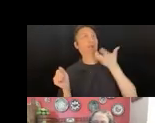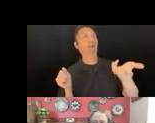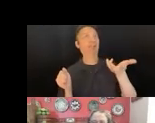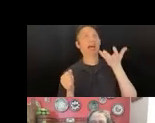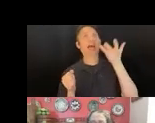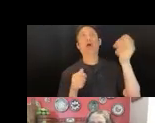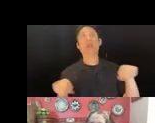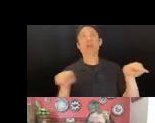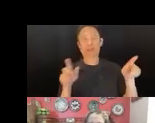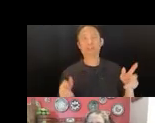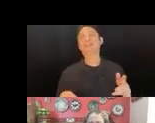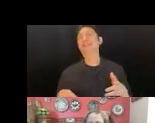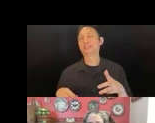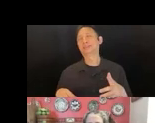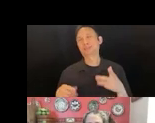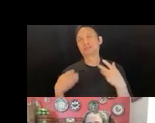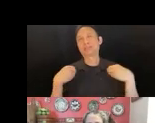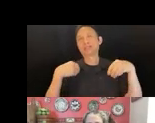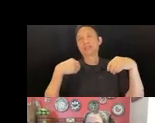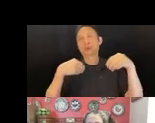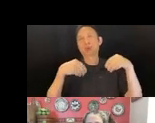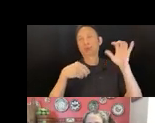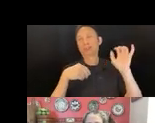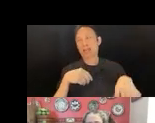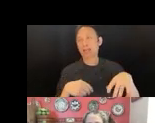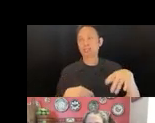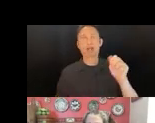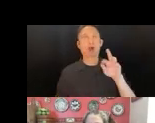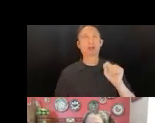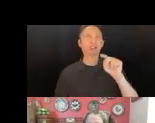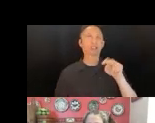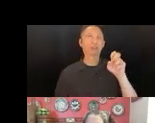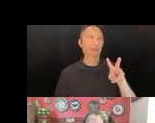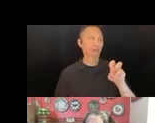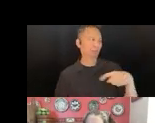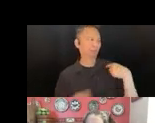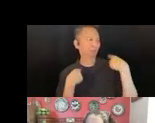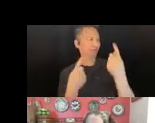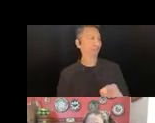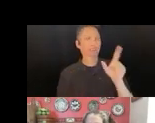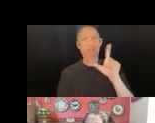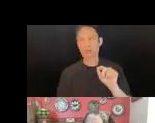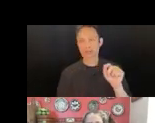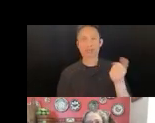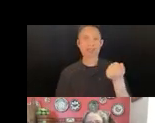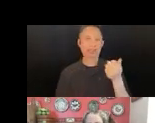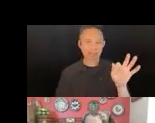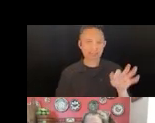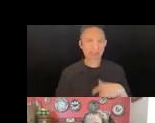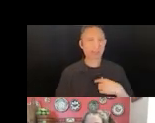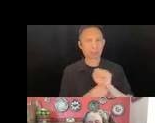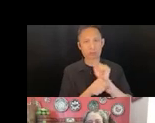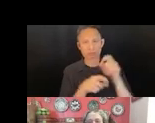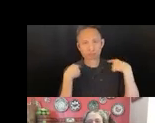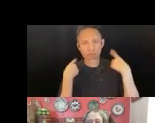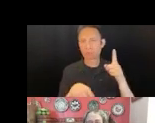in 2014, and I realized that I will never get another job in journalism. And I start the business that